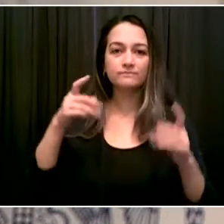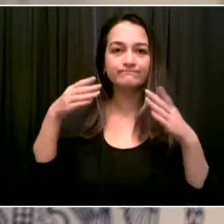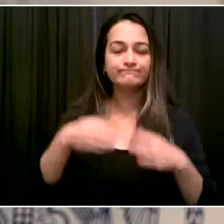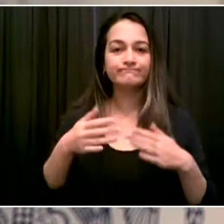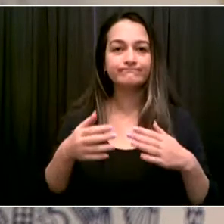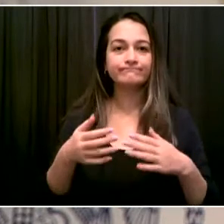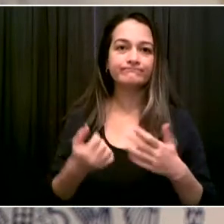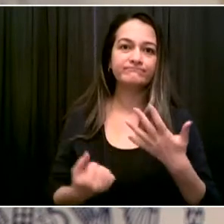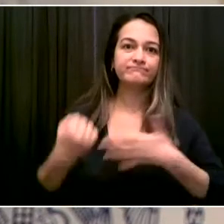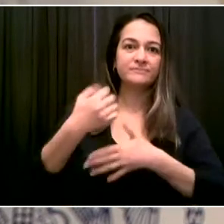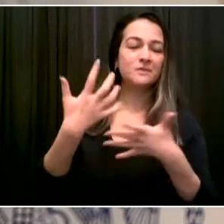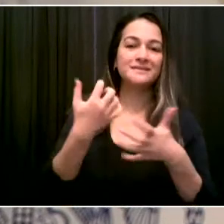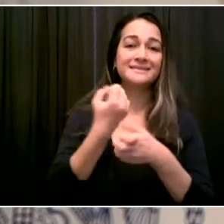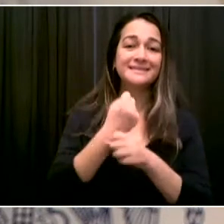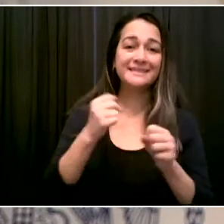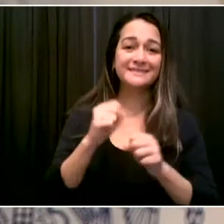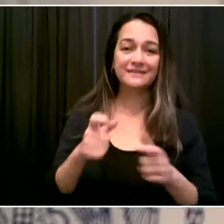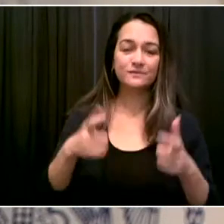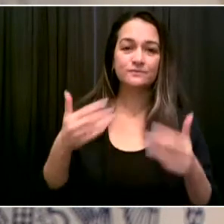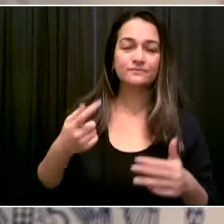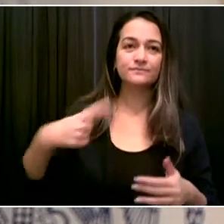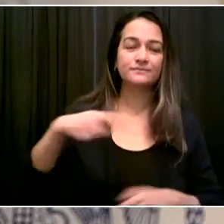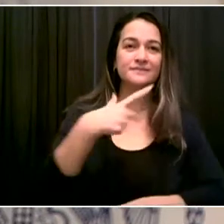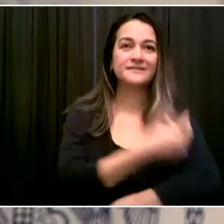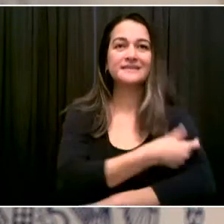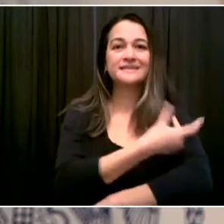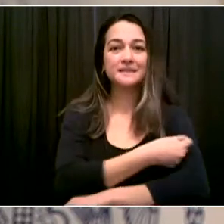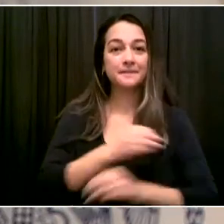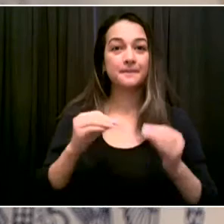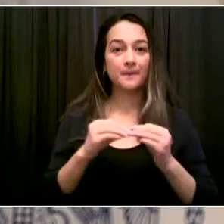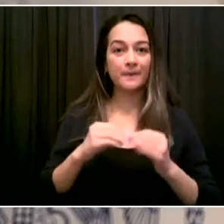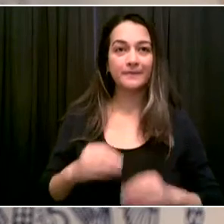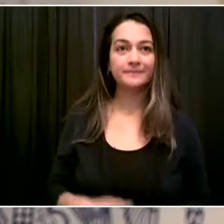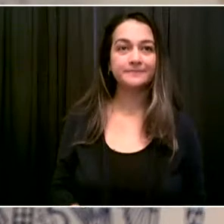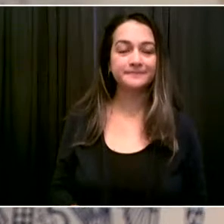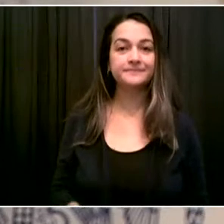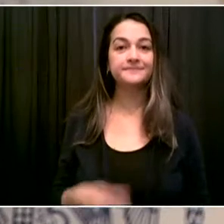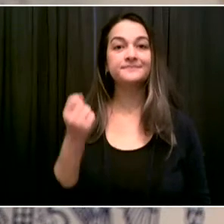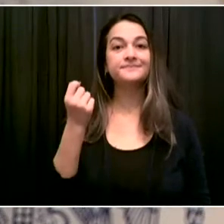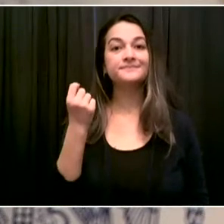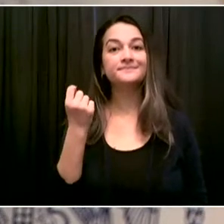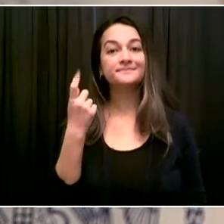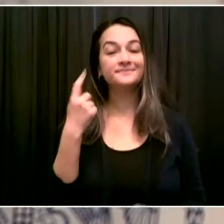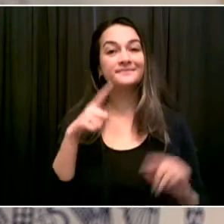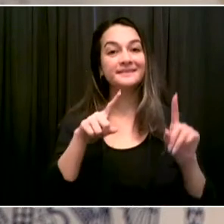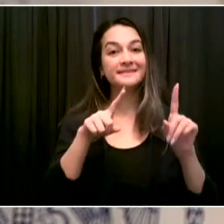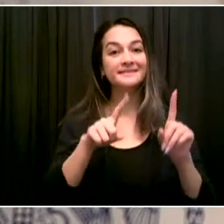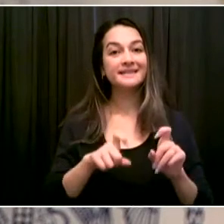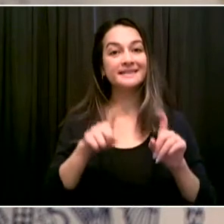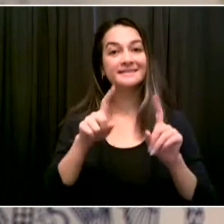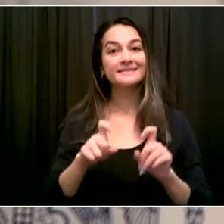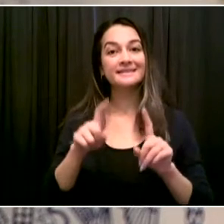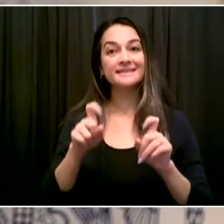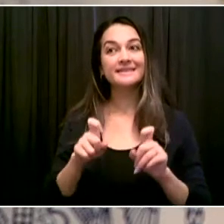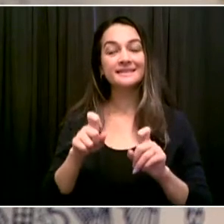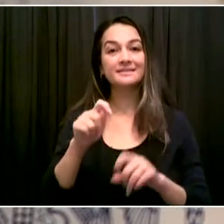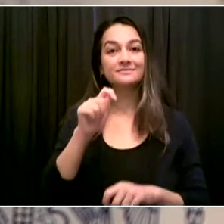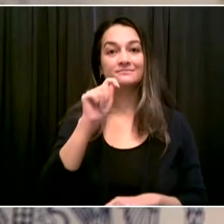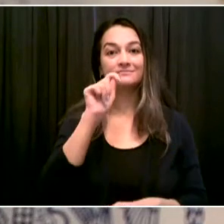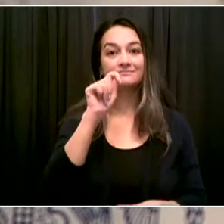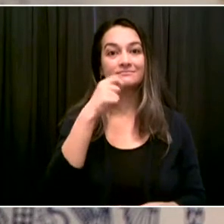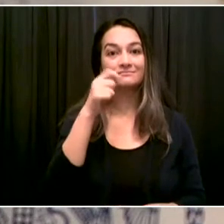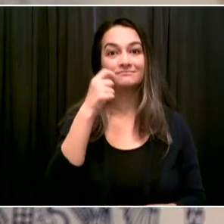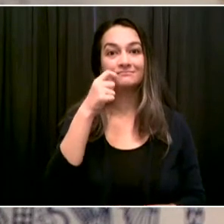that the positivity level is something we're going to be paying less and less attention to because it is not showing us accurate